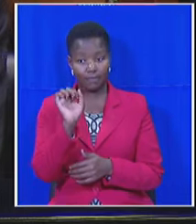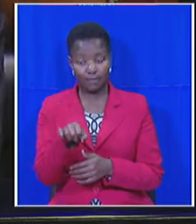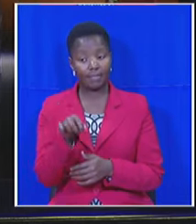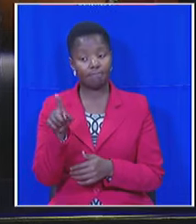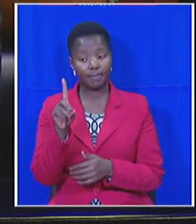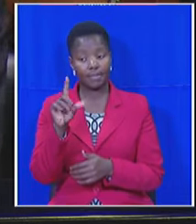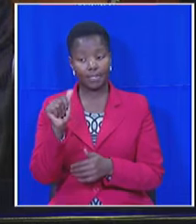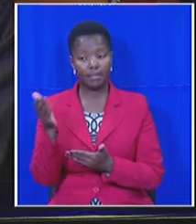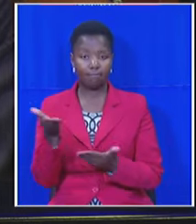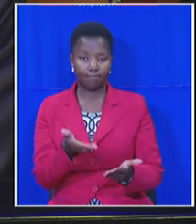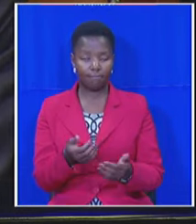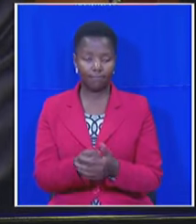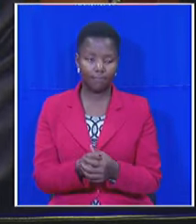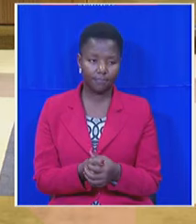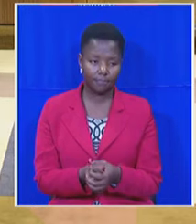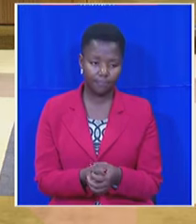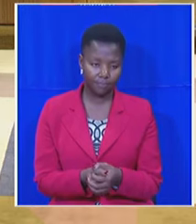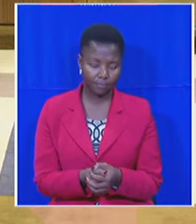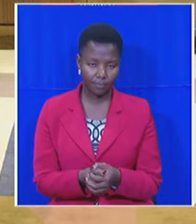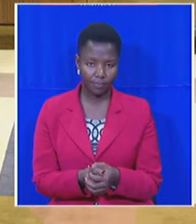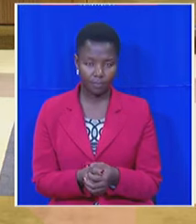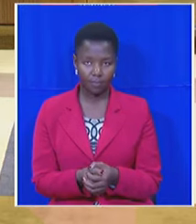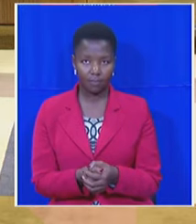requested. I now recognize the DA.